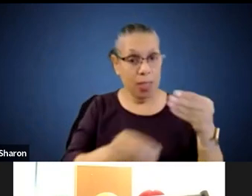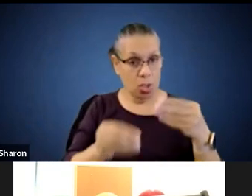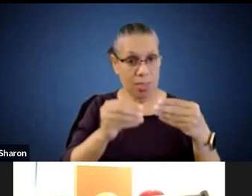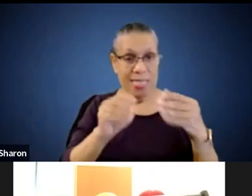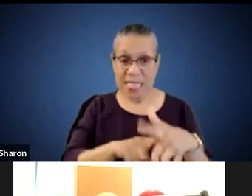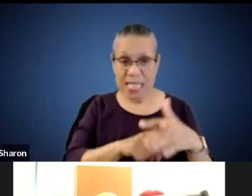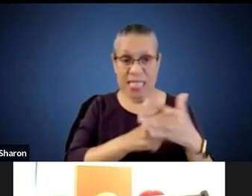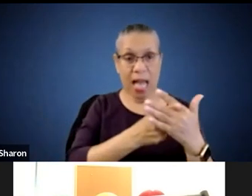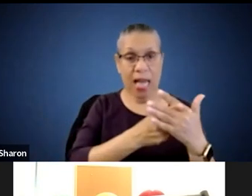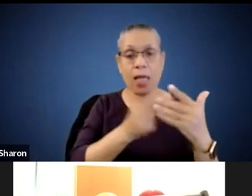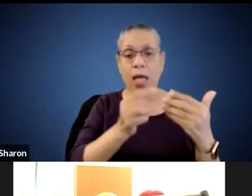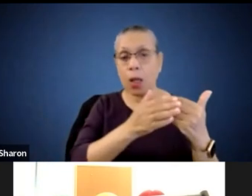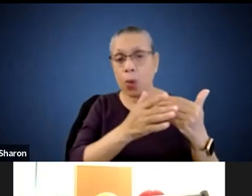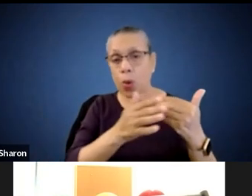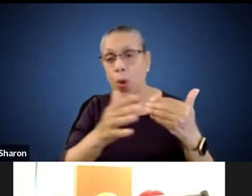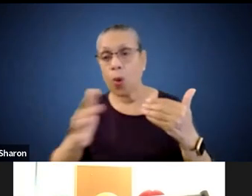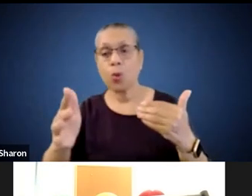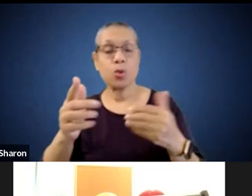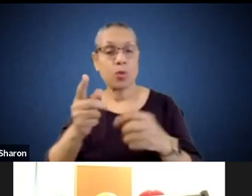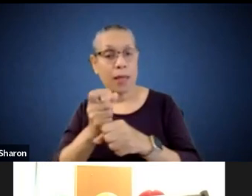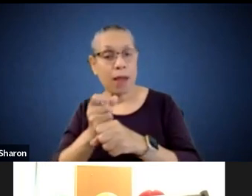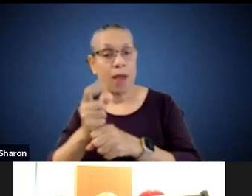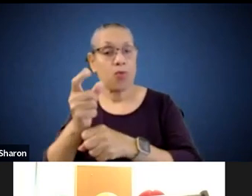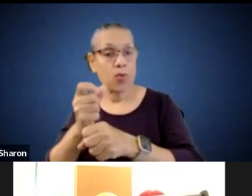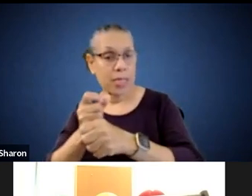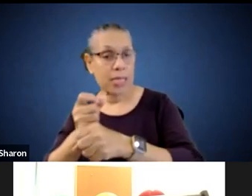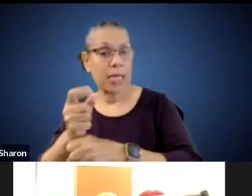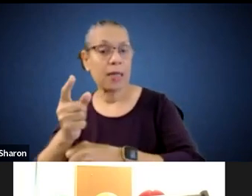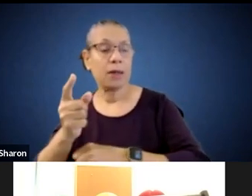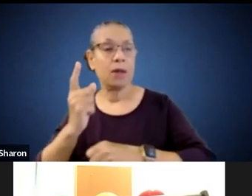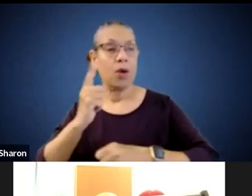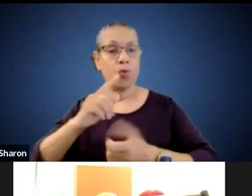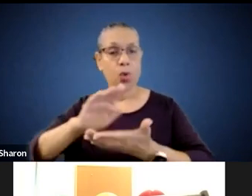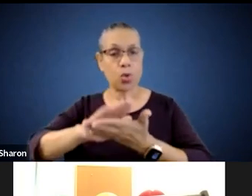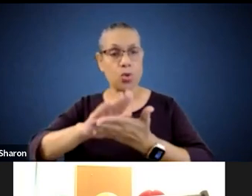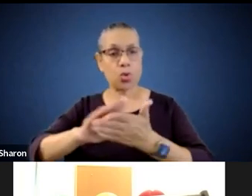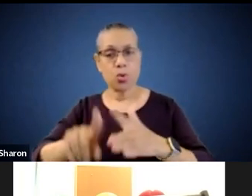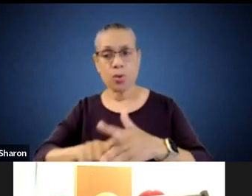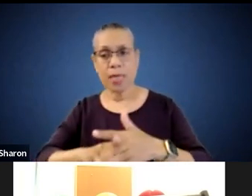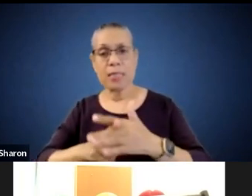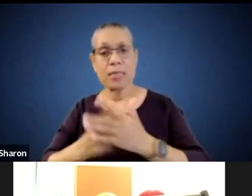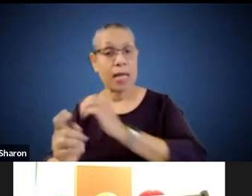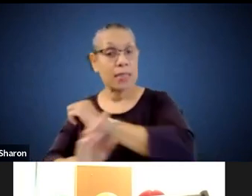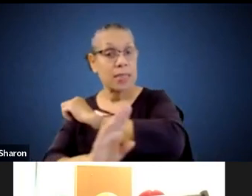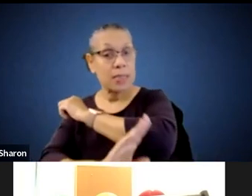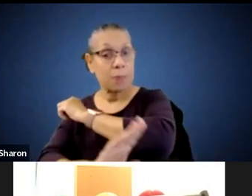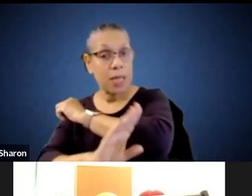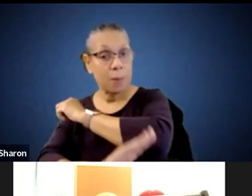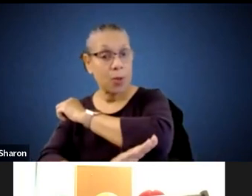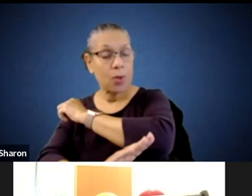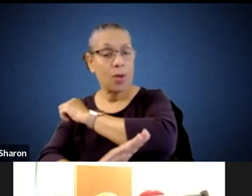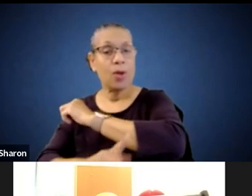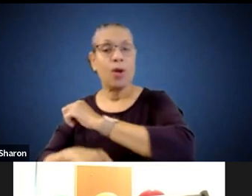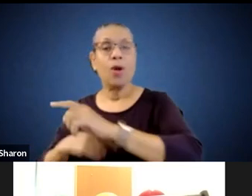towards that so that the budget season for schools that starts in the in the fall will be